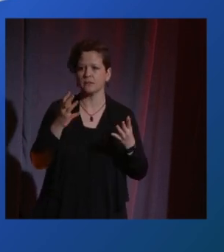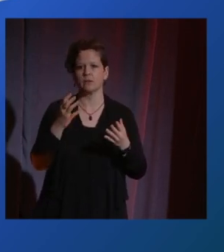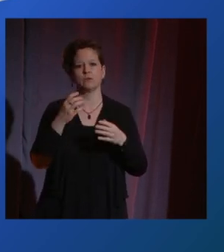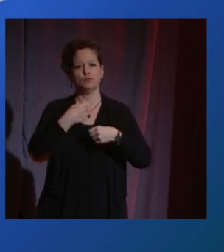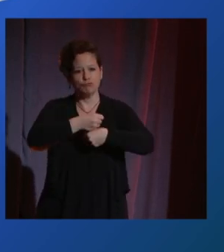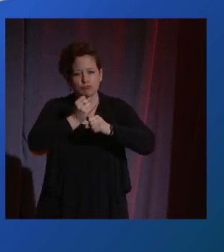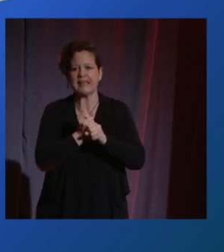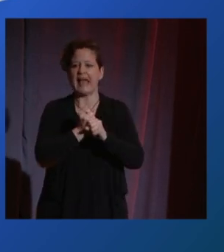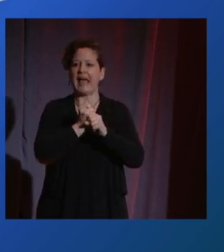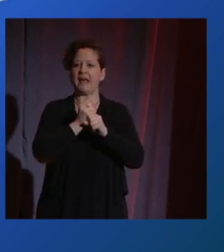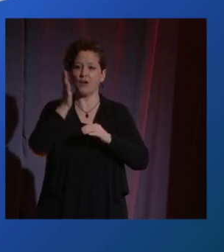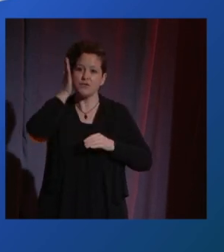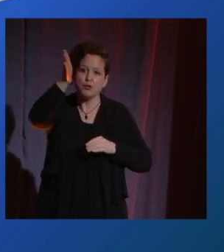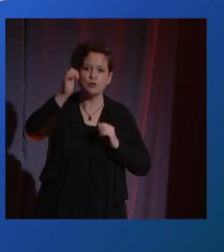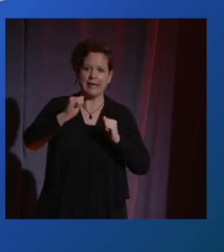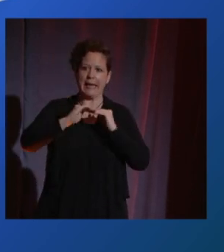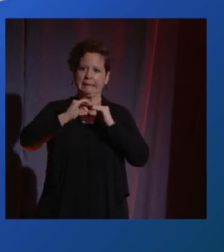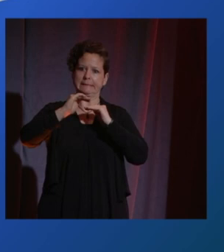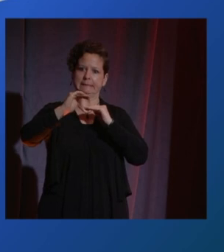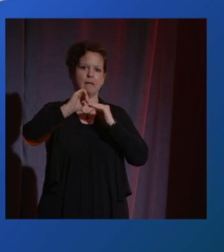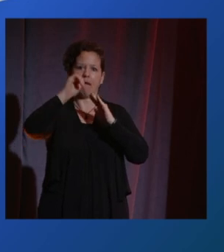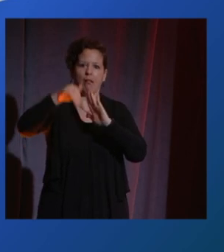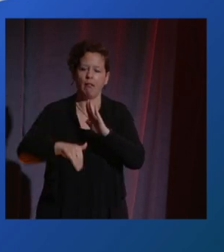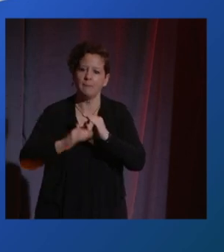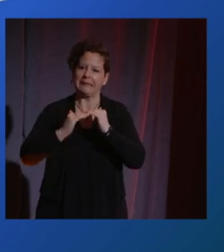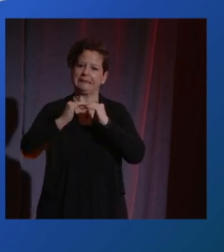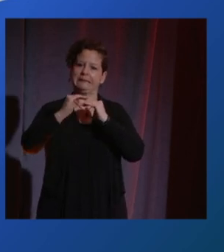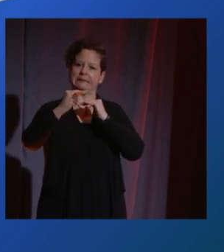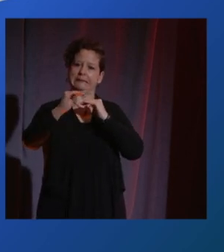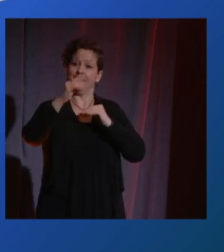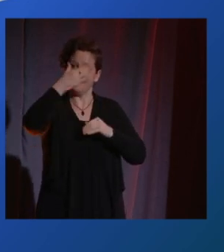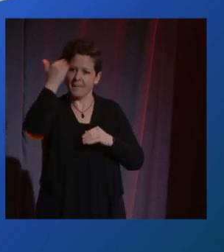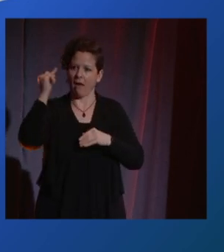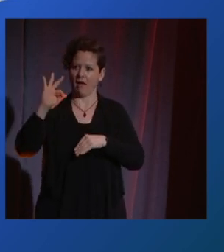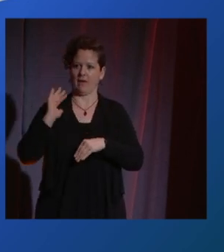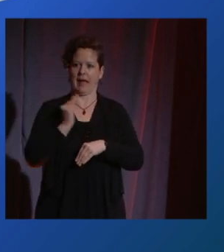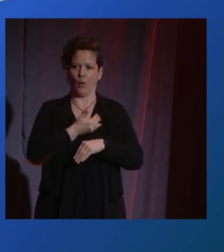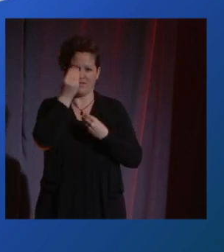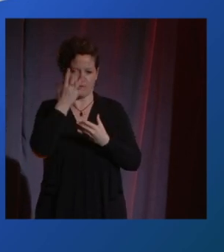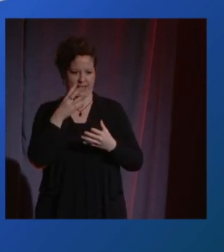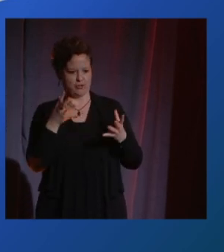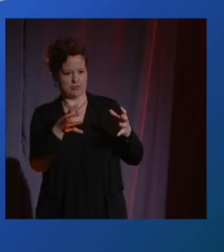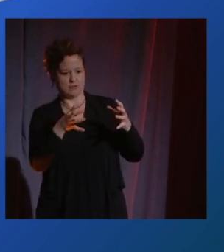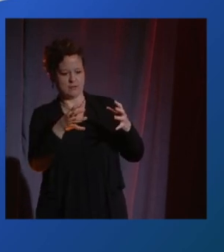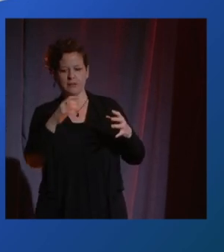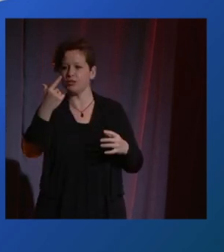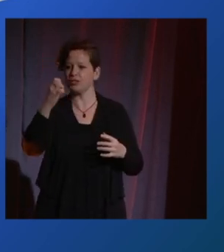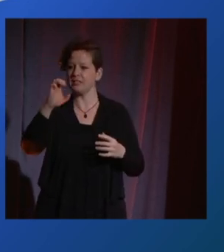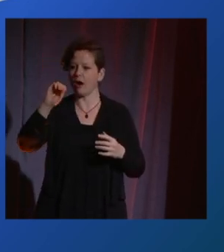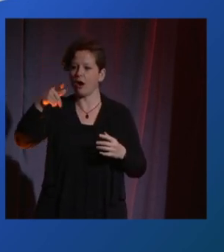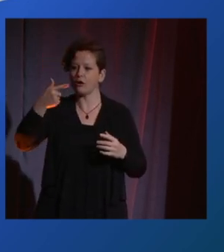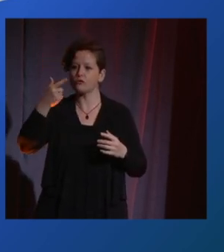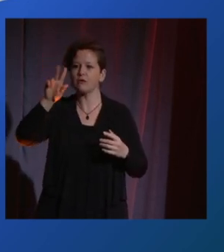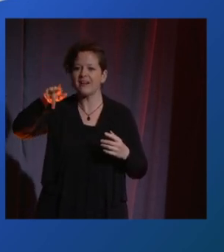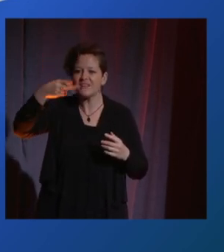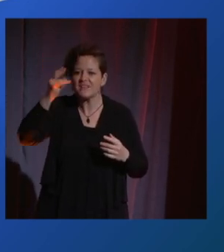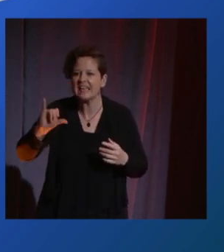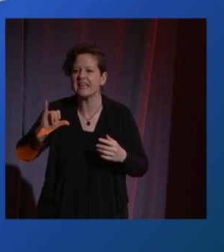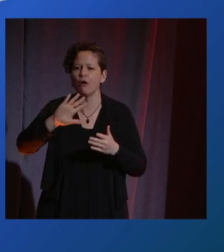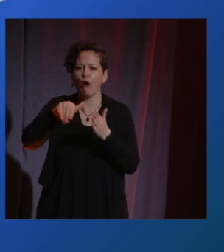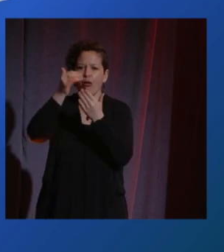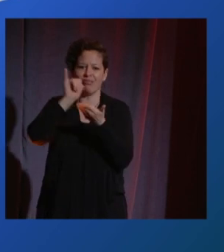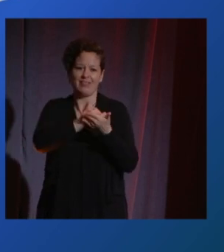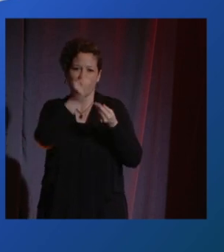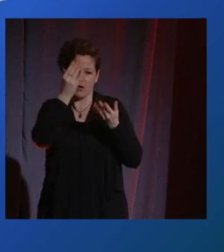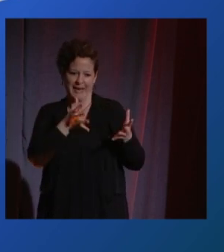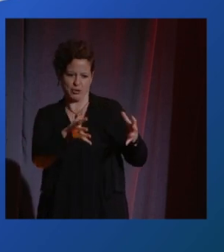future that'll consider all the factors that would consider geography y the science of the world sence in digital terms this